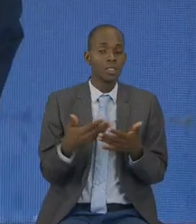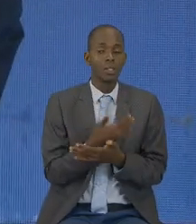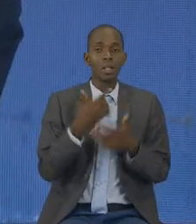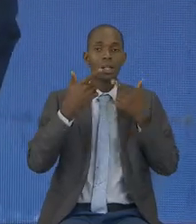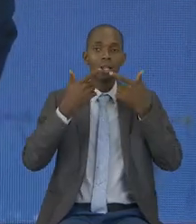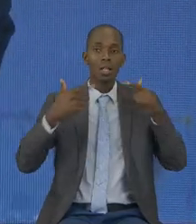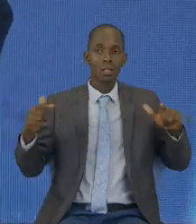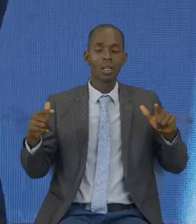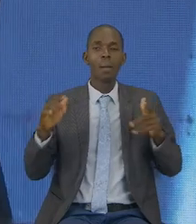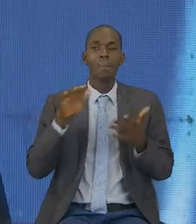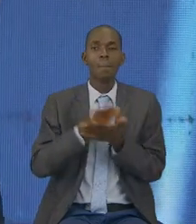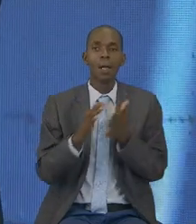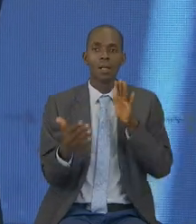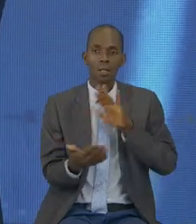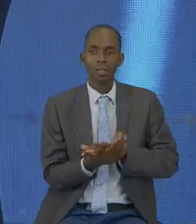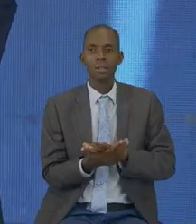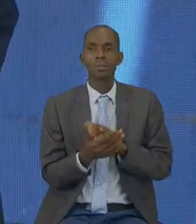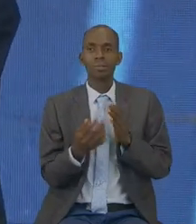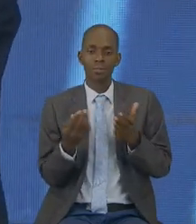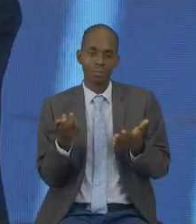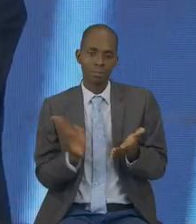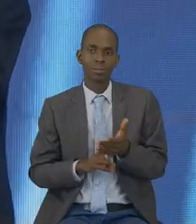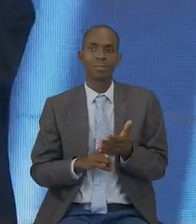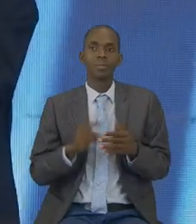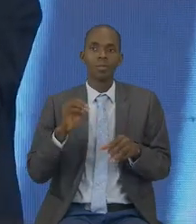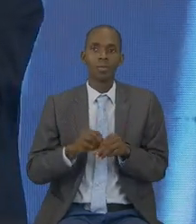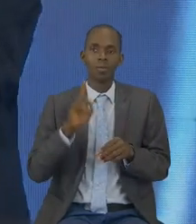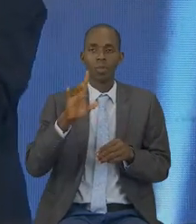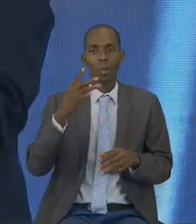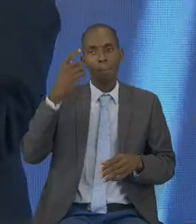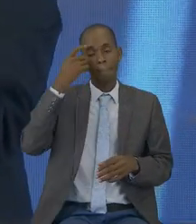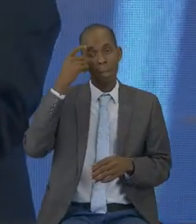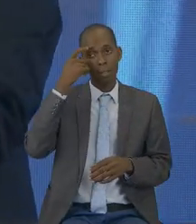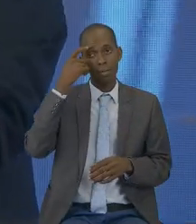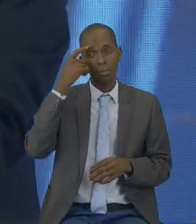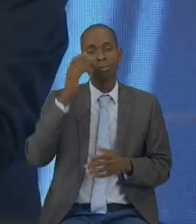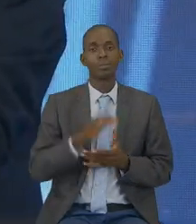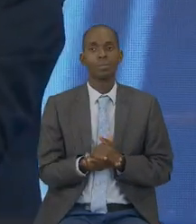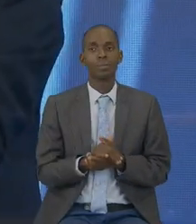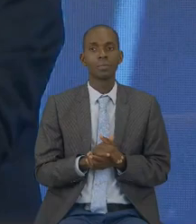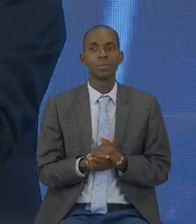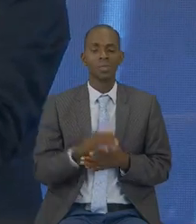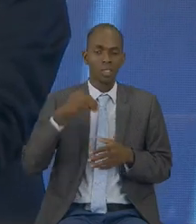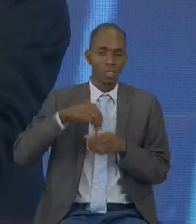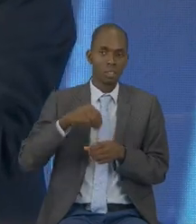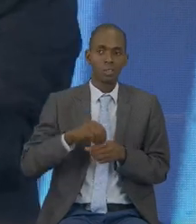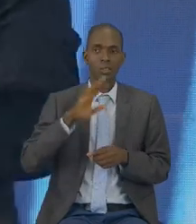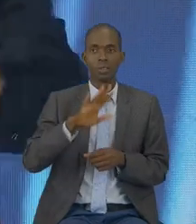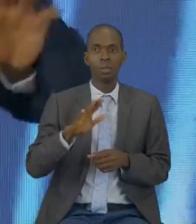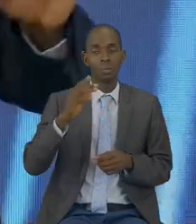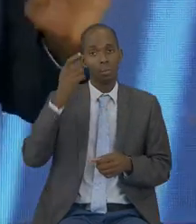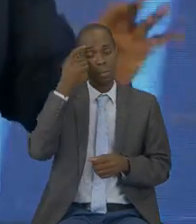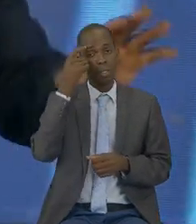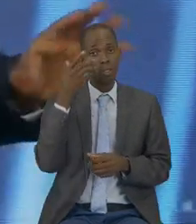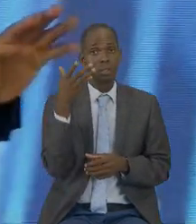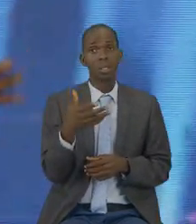tongues, became recorded into your mind. That's your media, your inner media there.